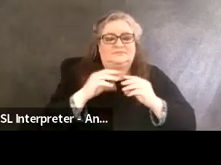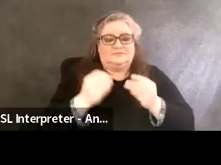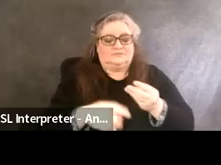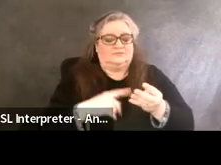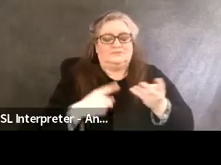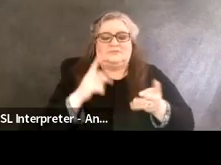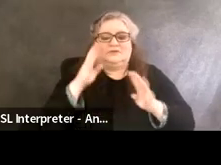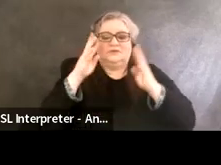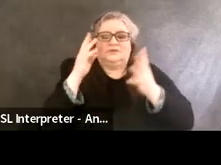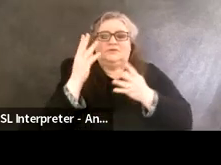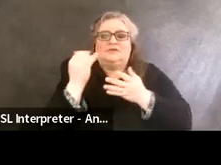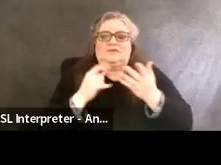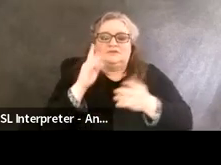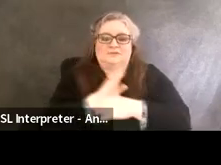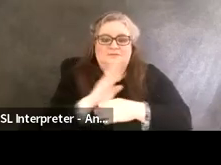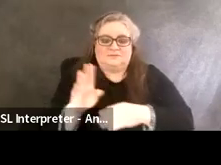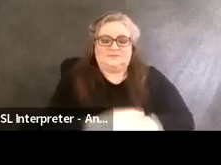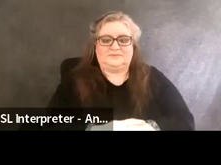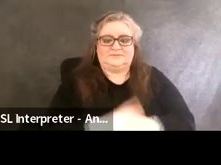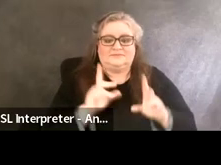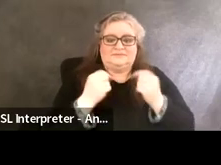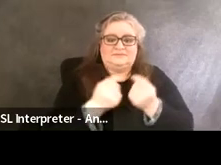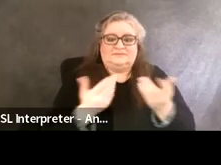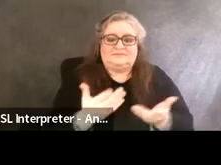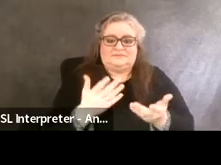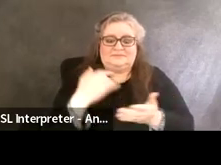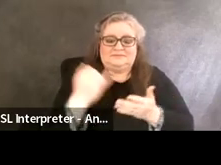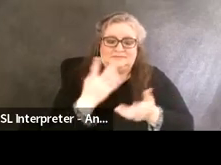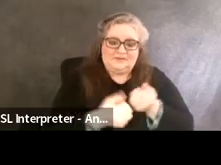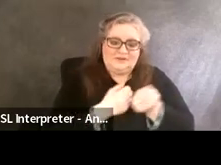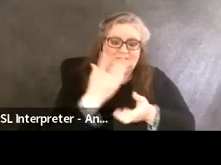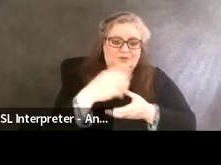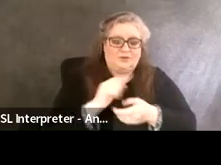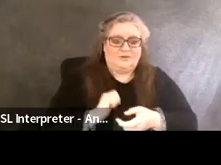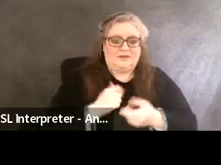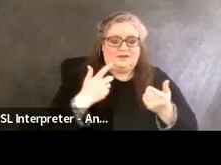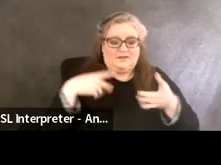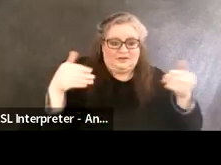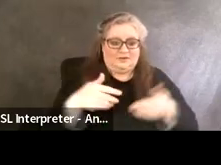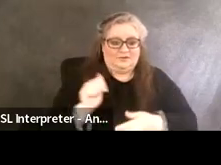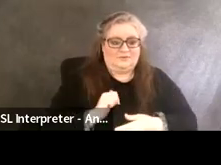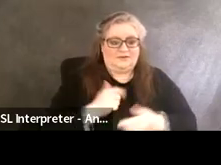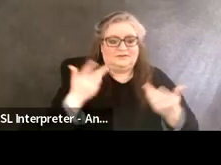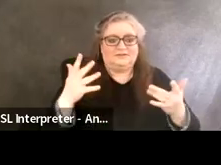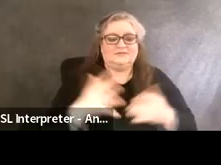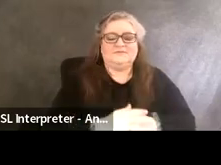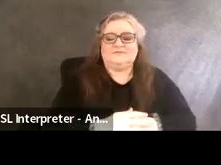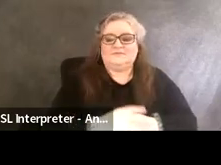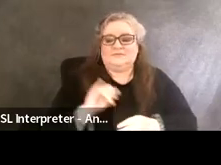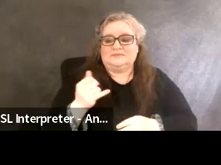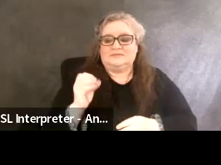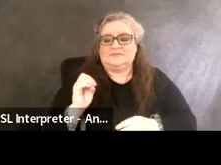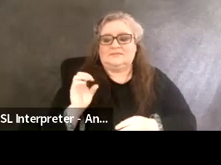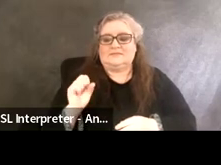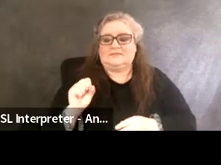creative arts businesses. The team here at Arts Alliance, including myself, I introduced myself just a couple of minutes ago. I'm Jess